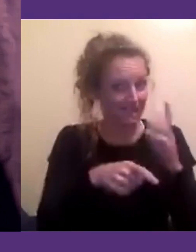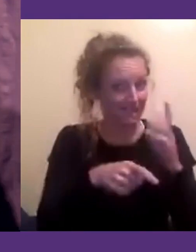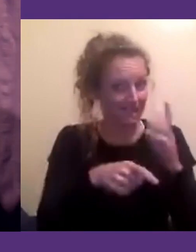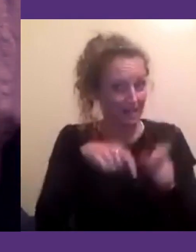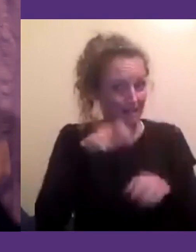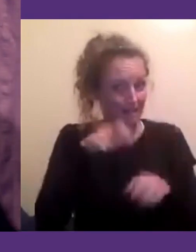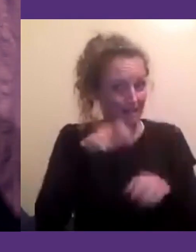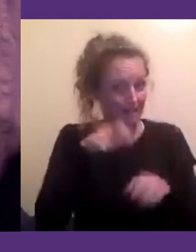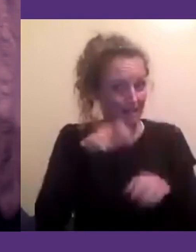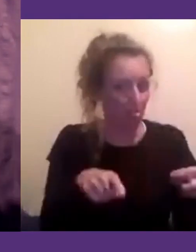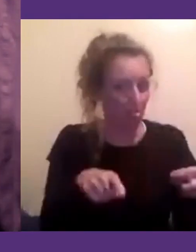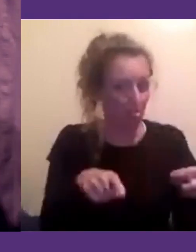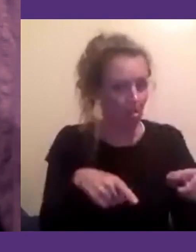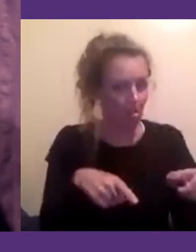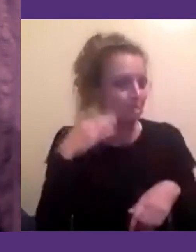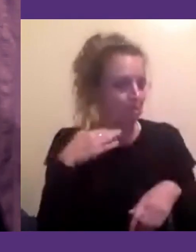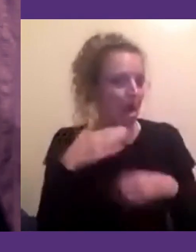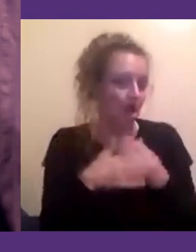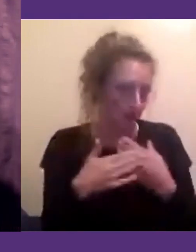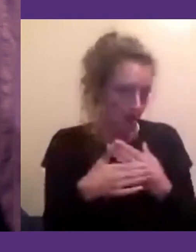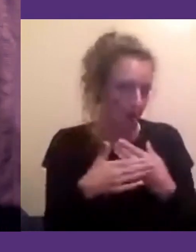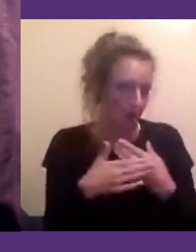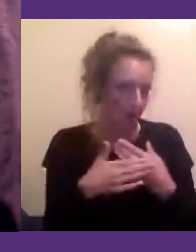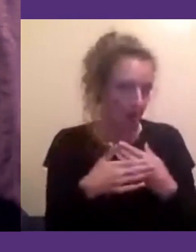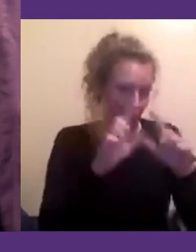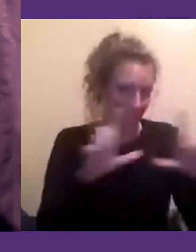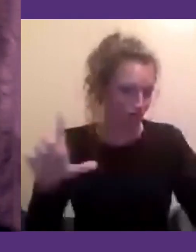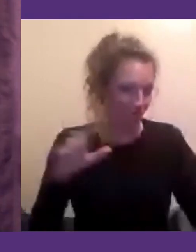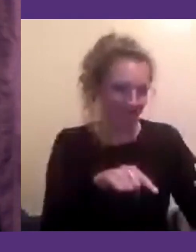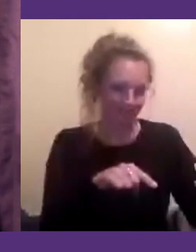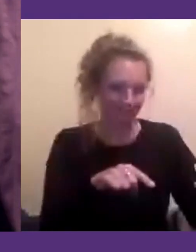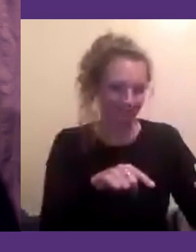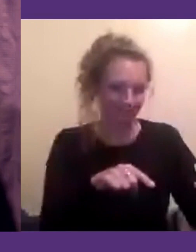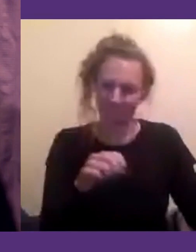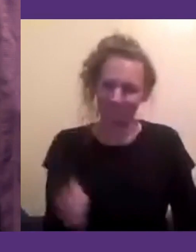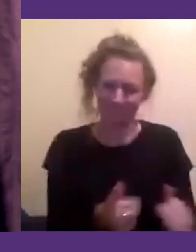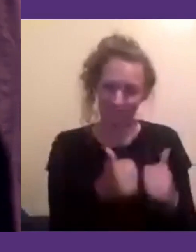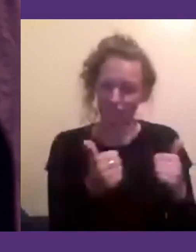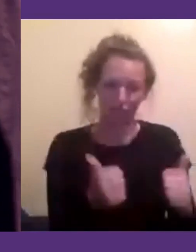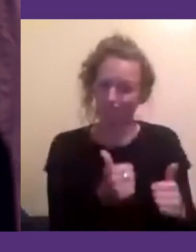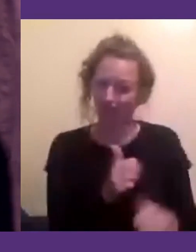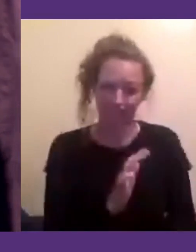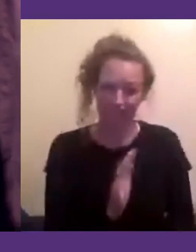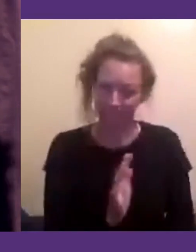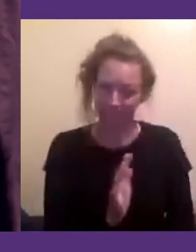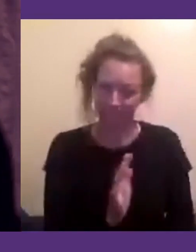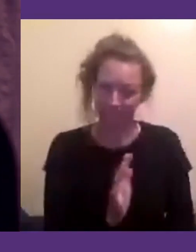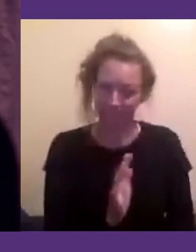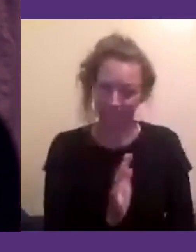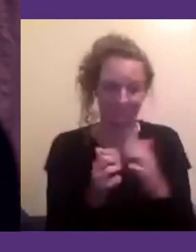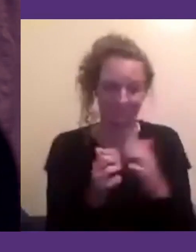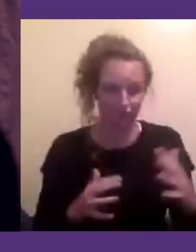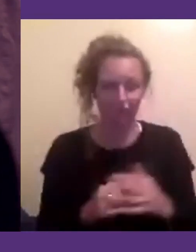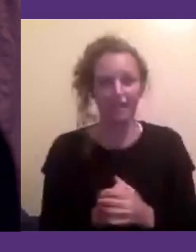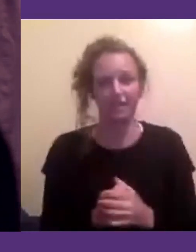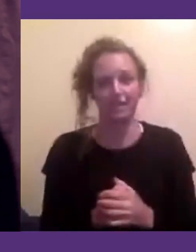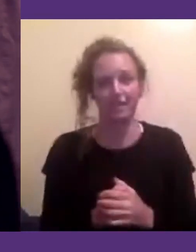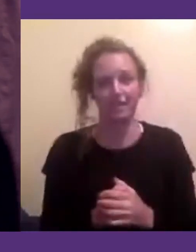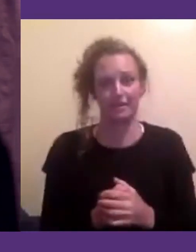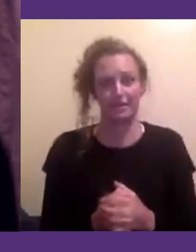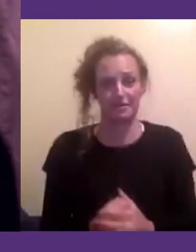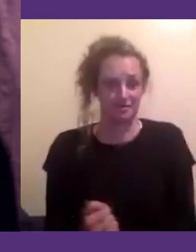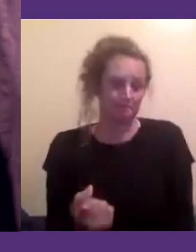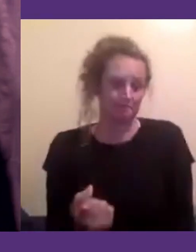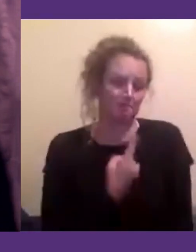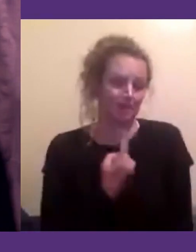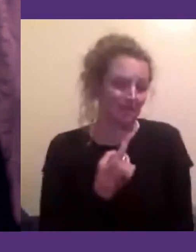I'm someone who also really lives at the intersection. I'm South Asian, I'm a woman. I experience disability, but